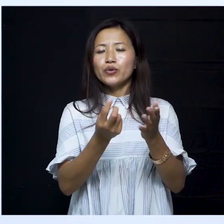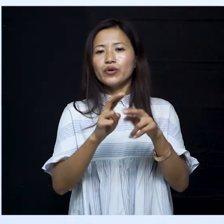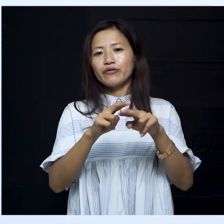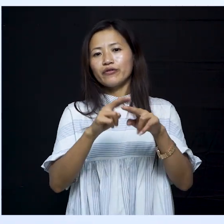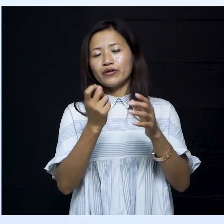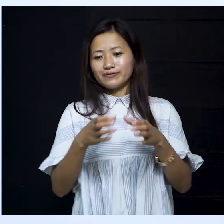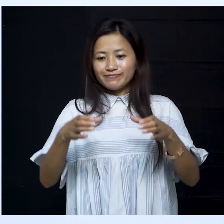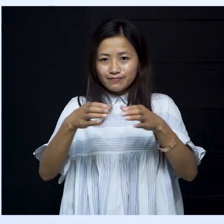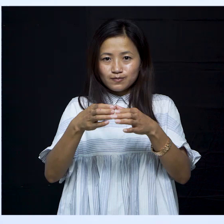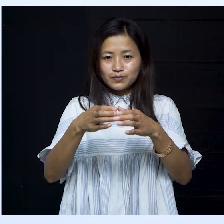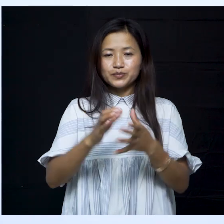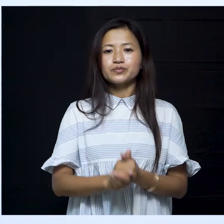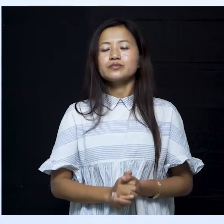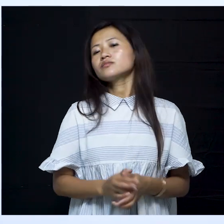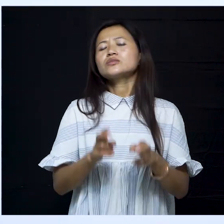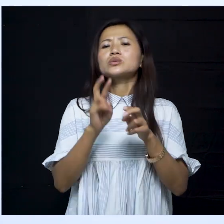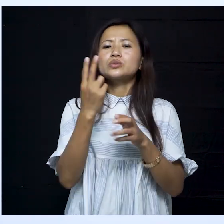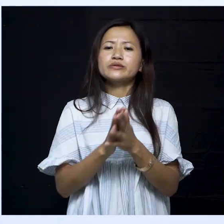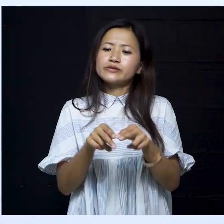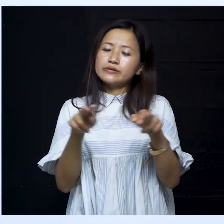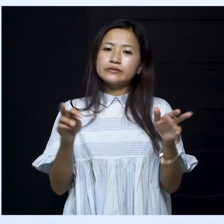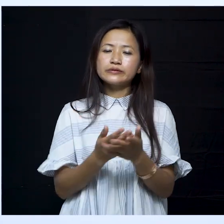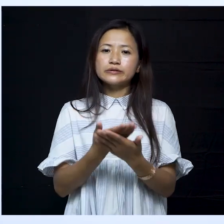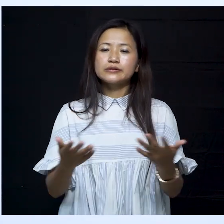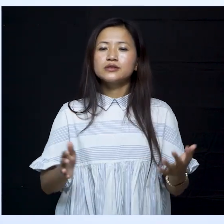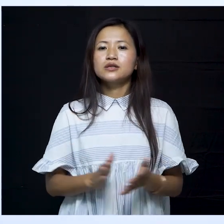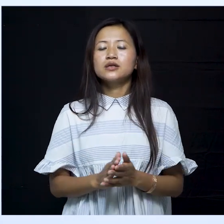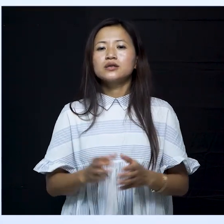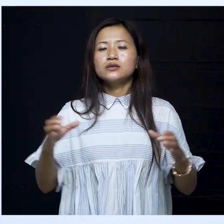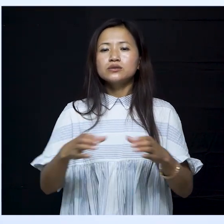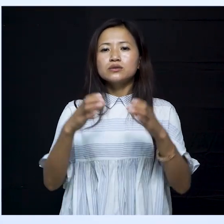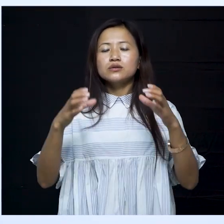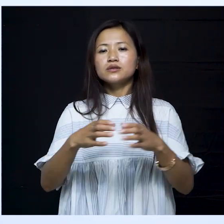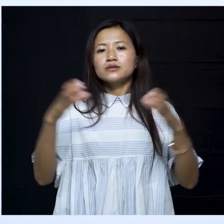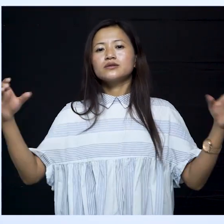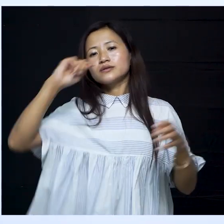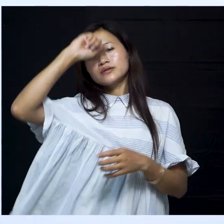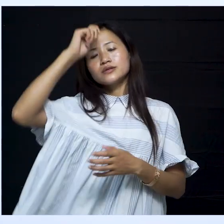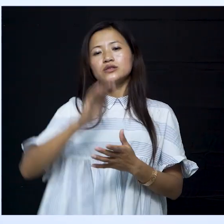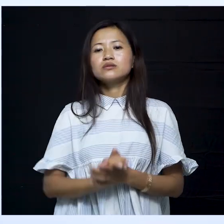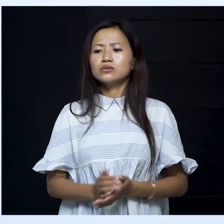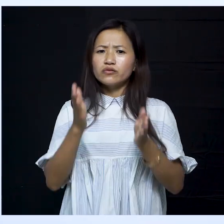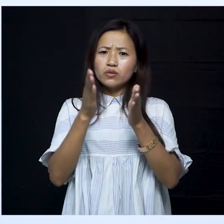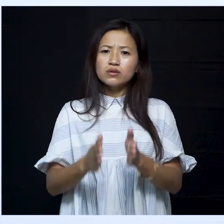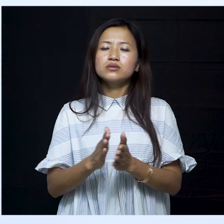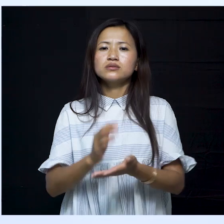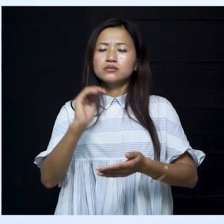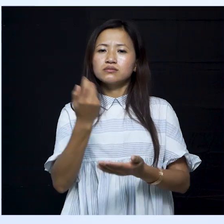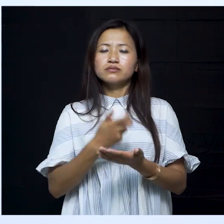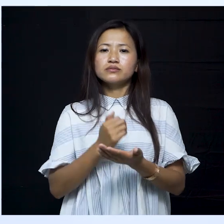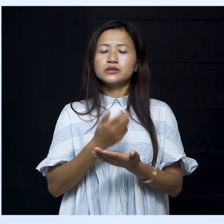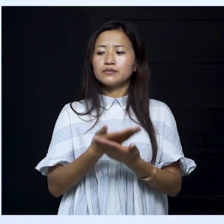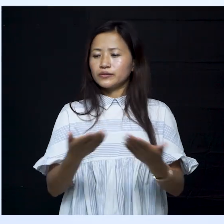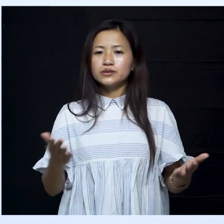it's completely two different things, and yet we call it as toasted English. So if you are going to order something, if you say